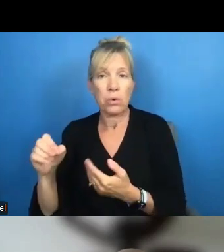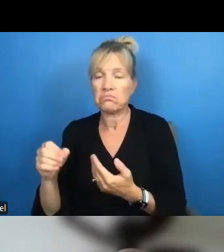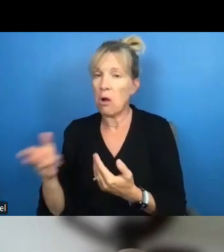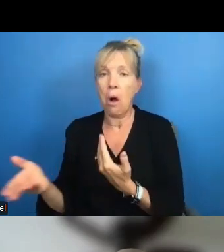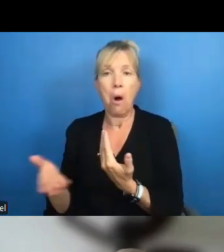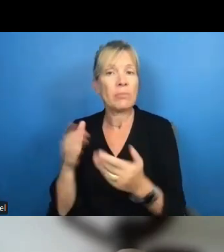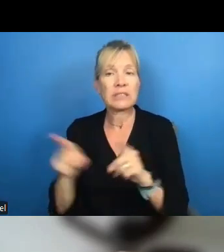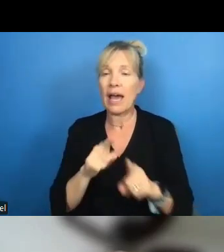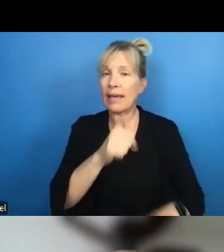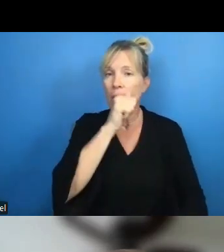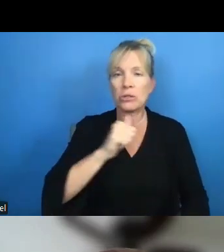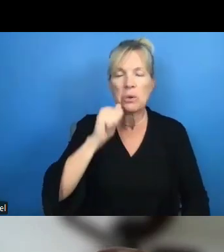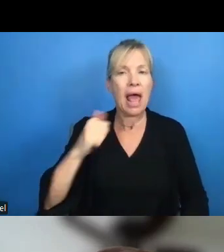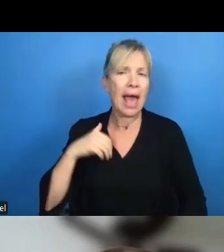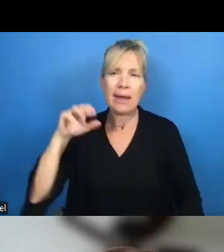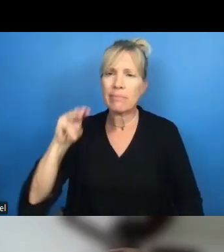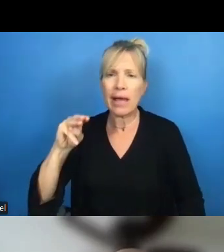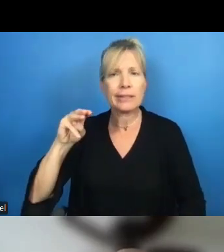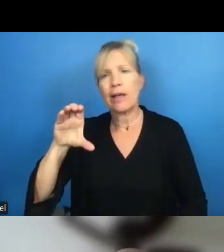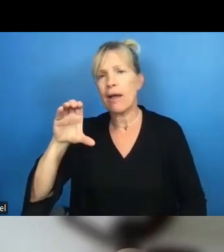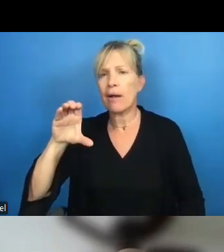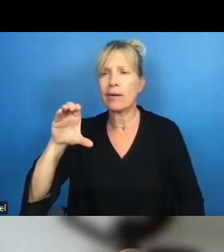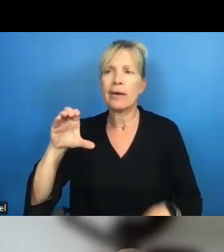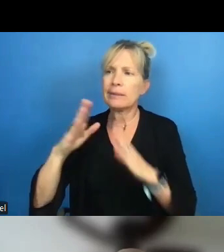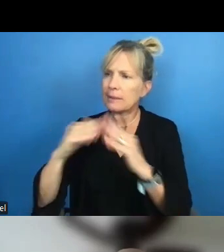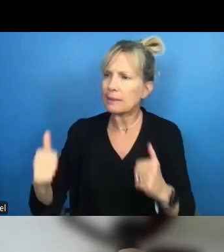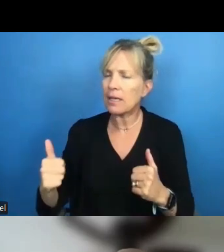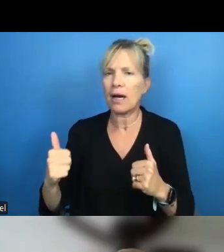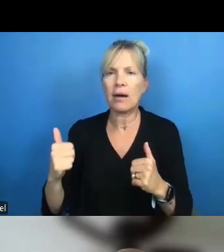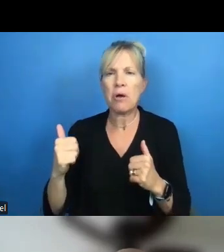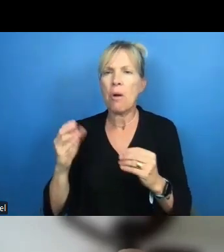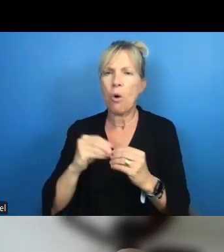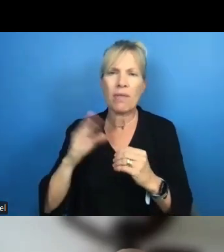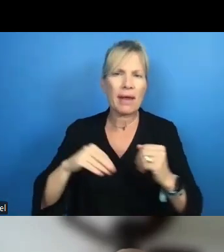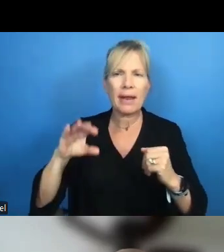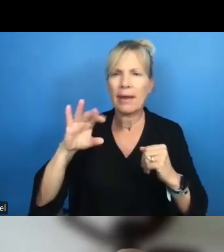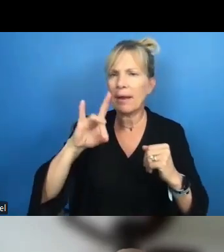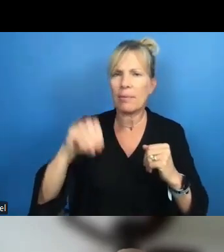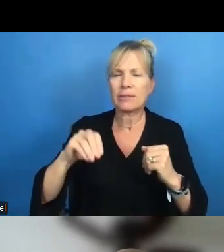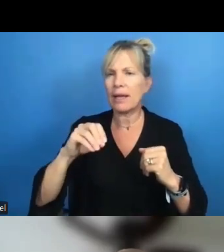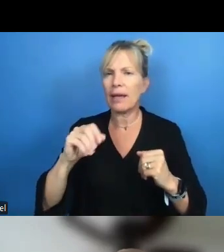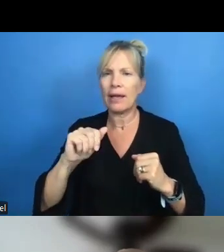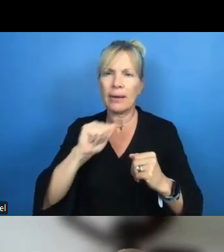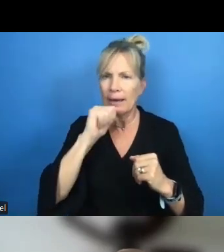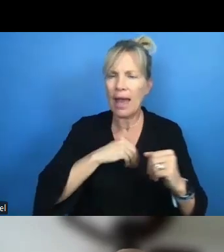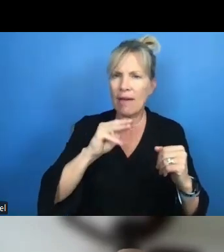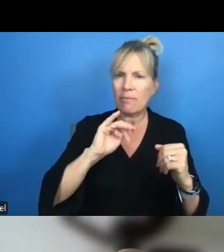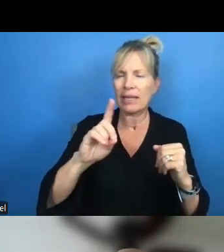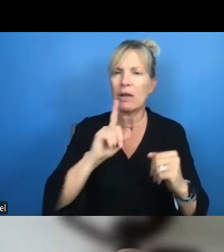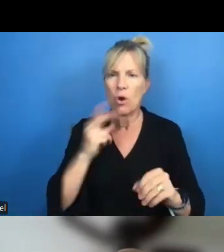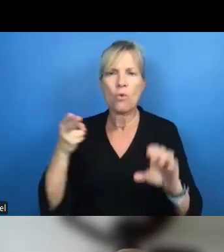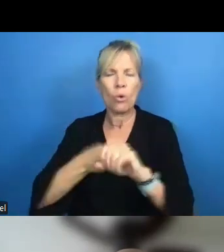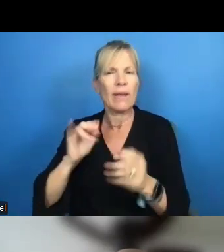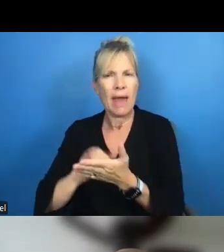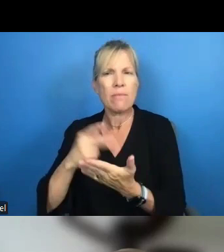managed care system, a managed care program. More than 90% of individuals in Ohio Medicaid were enrolled in a managed care program and